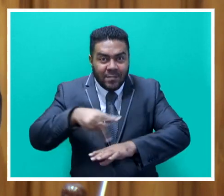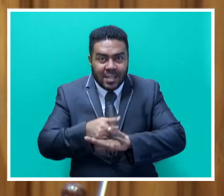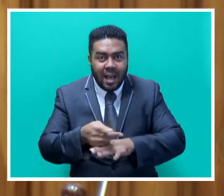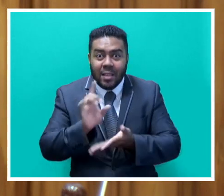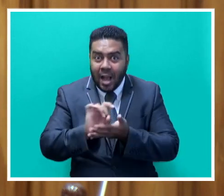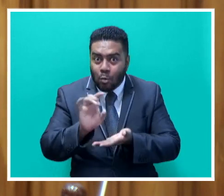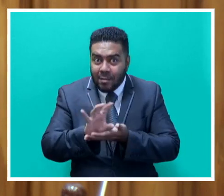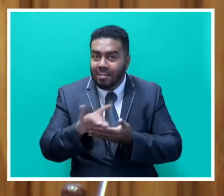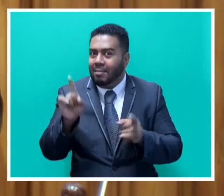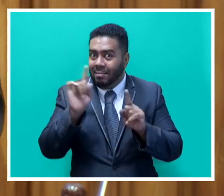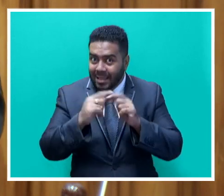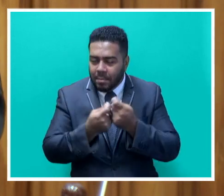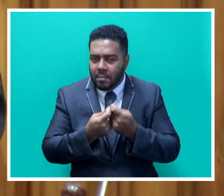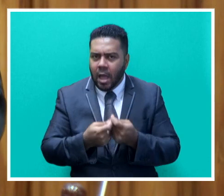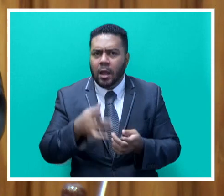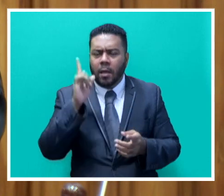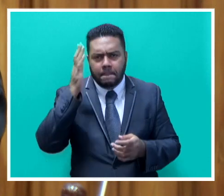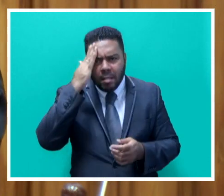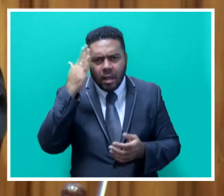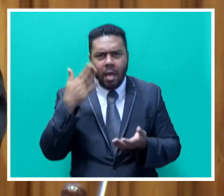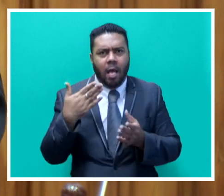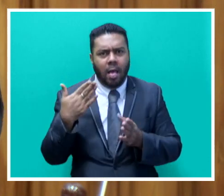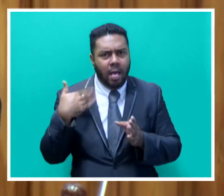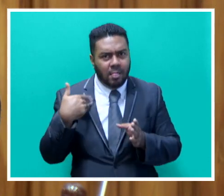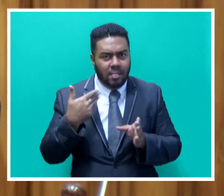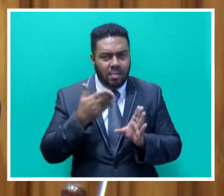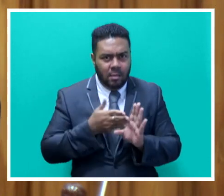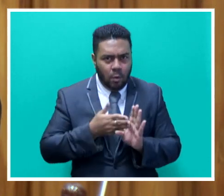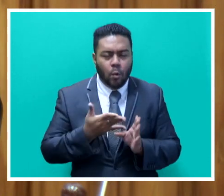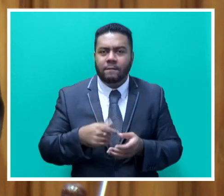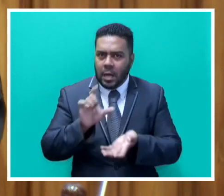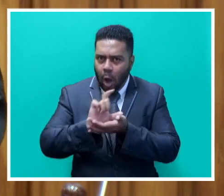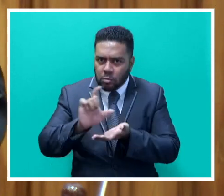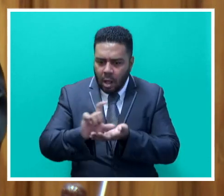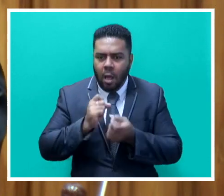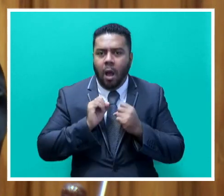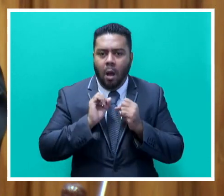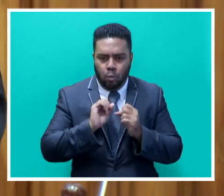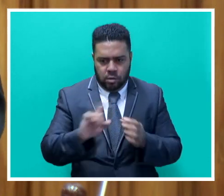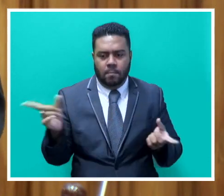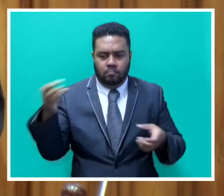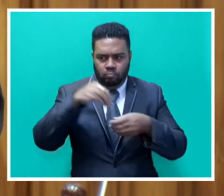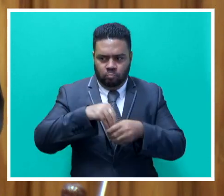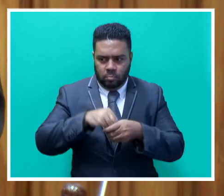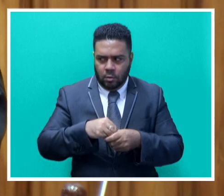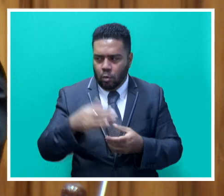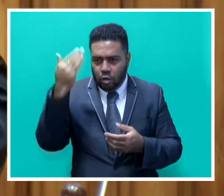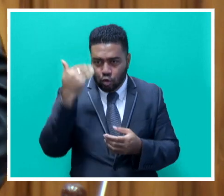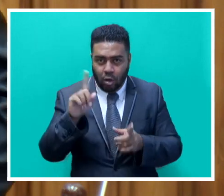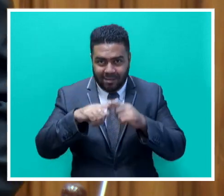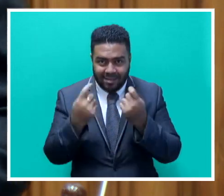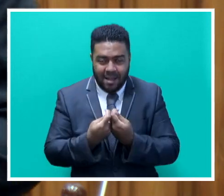helpline and the Mental Health 165 helpline. We have recruited in-house counselor for frontline workers, including a short-term